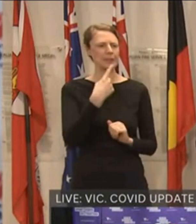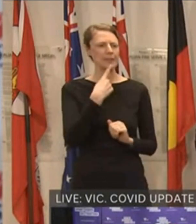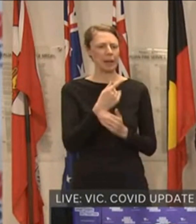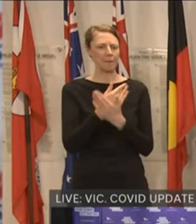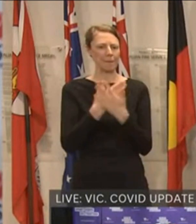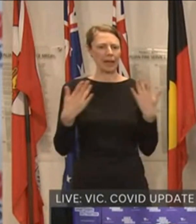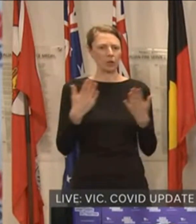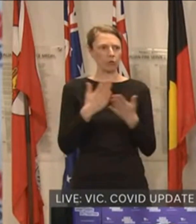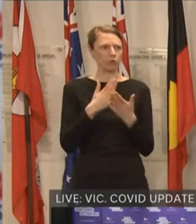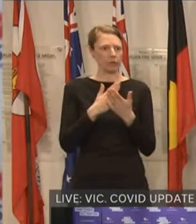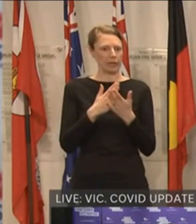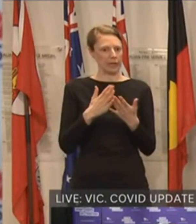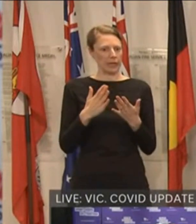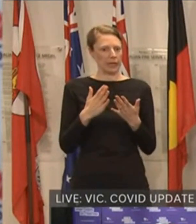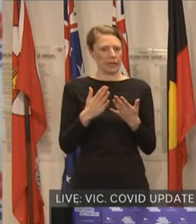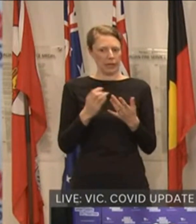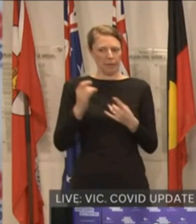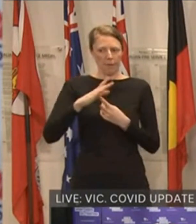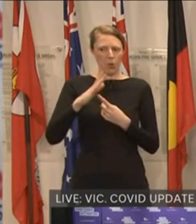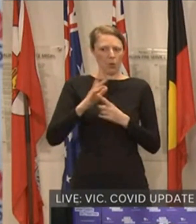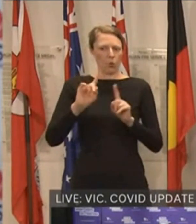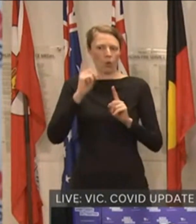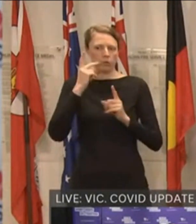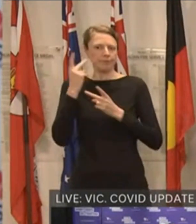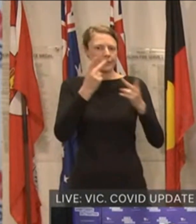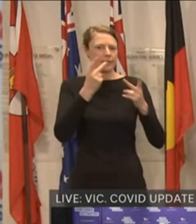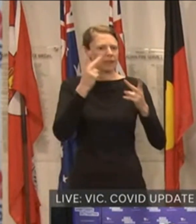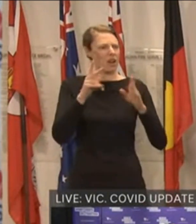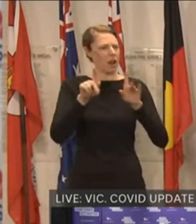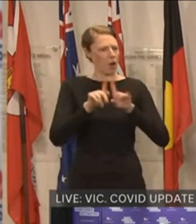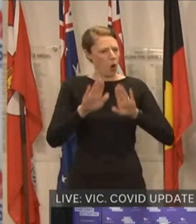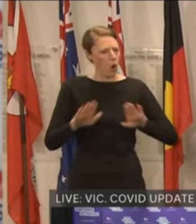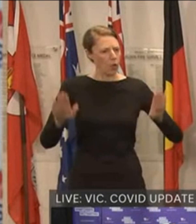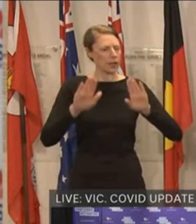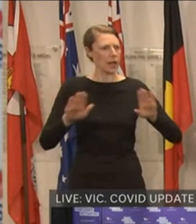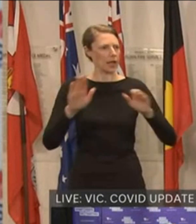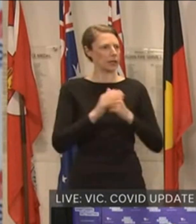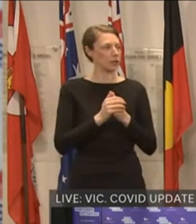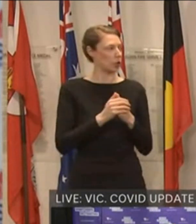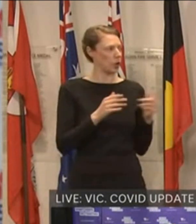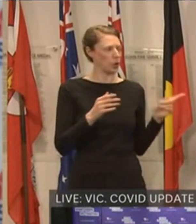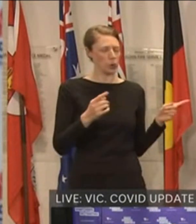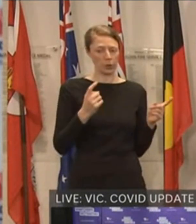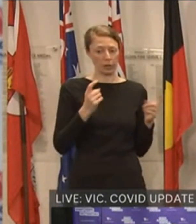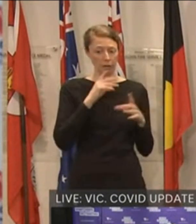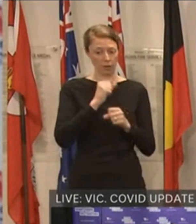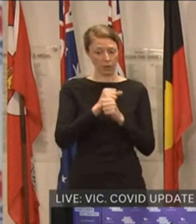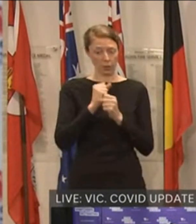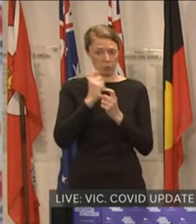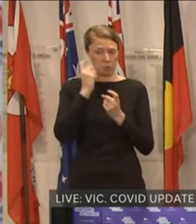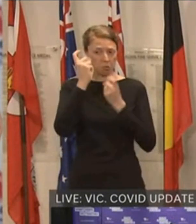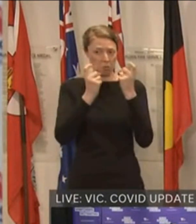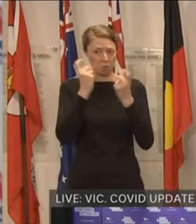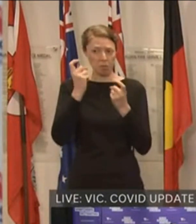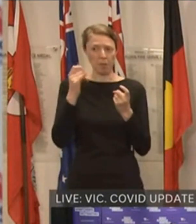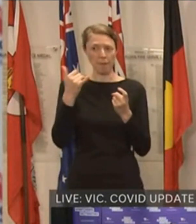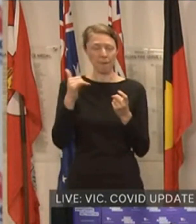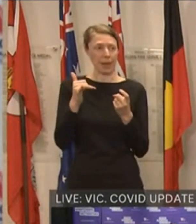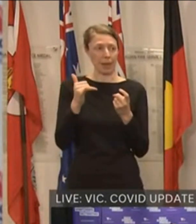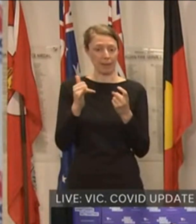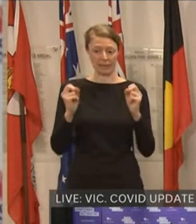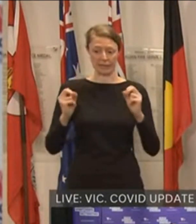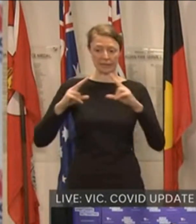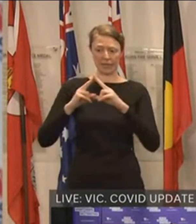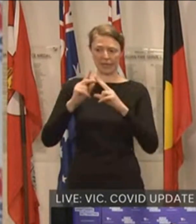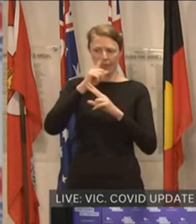we welcome it. But we've also got to do it in a safe way. And in one way, today's announcements by saying these are the restrictions that we're putting in place for a period